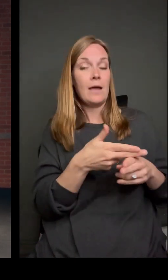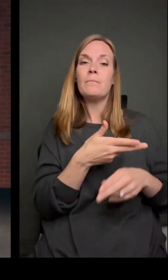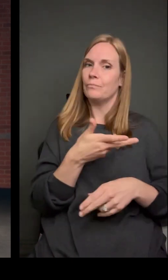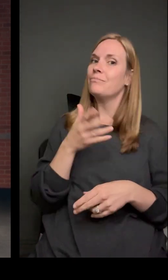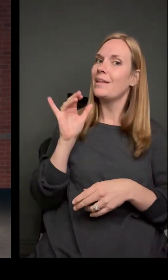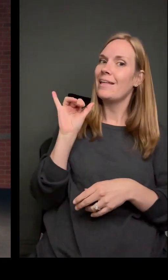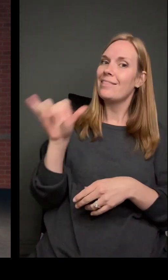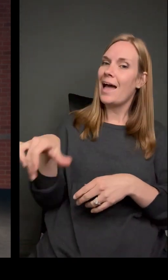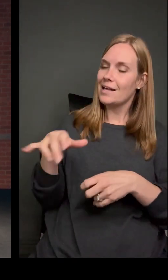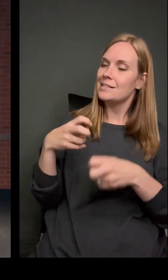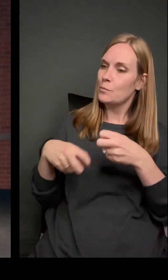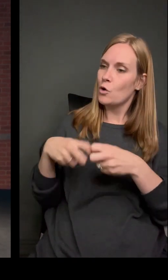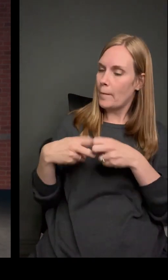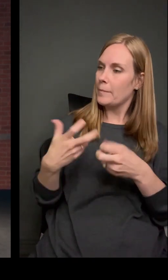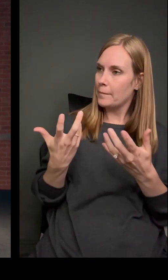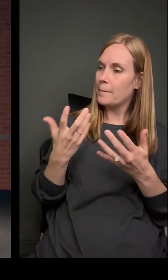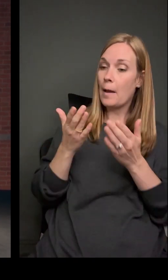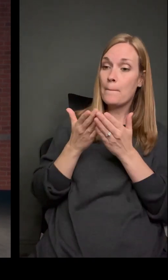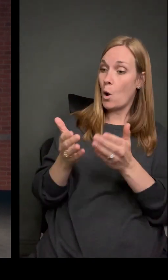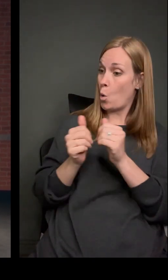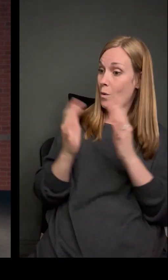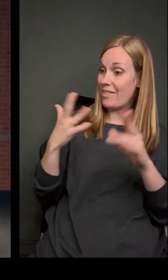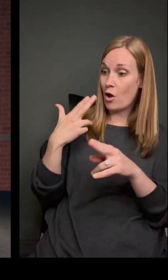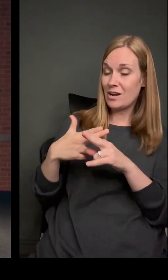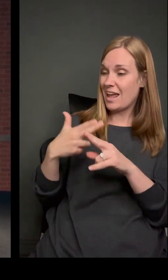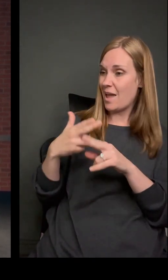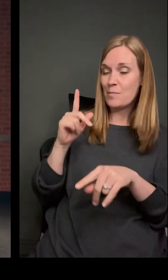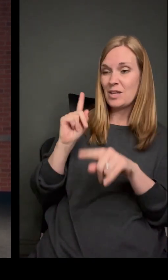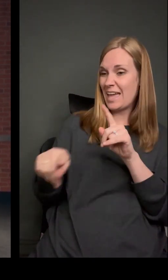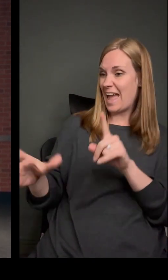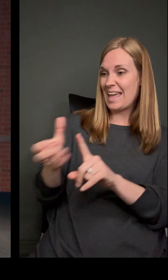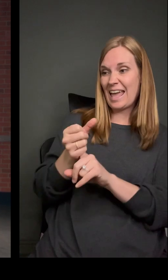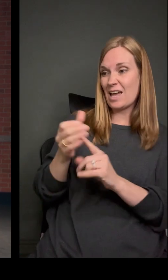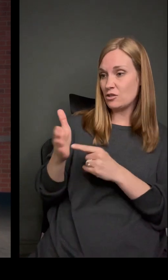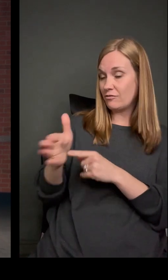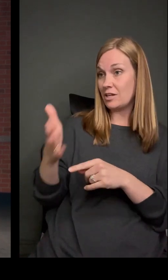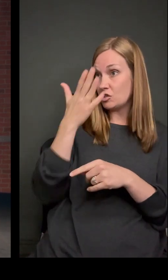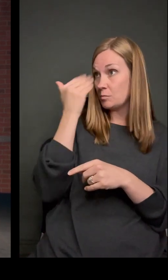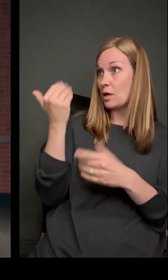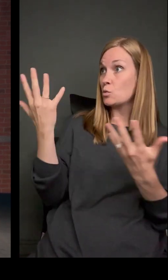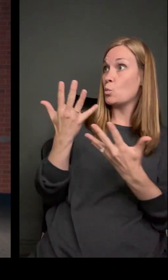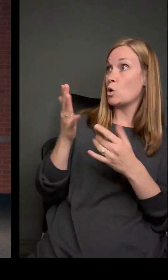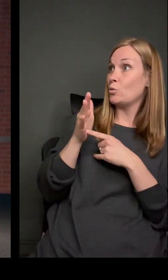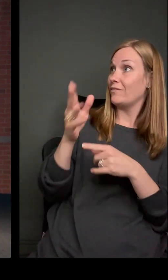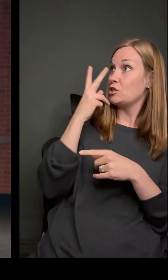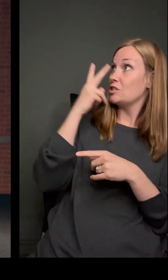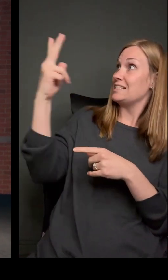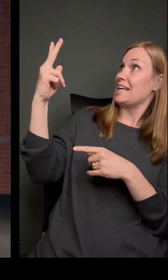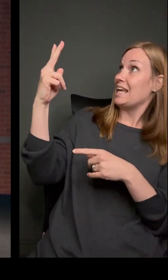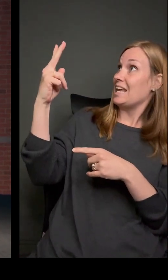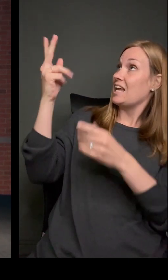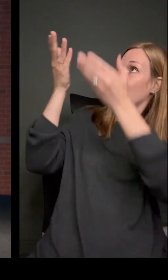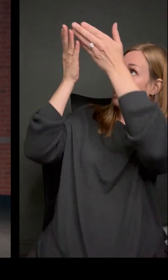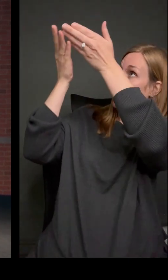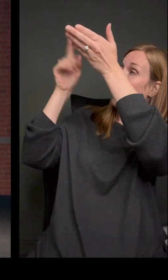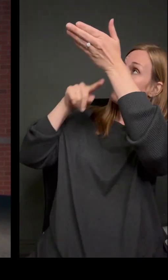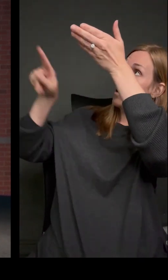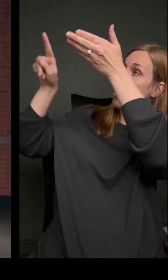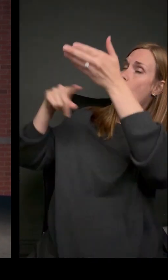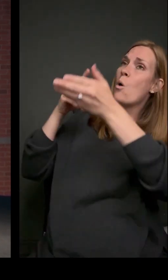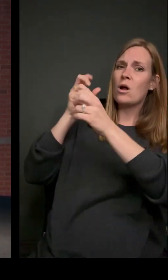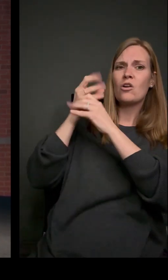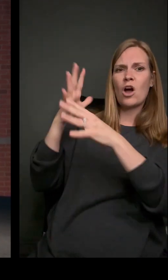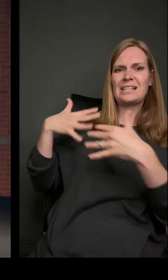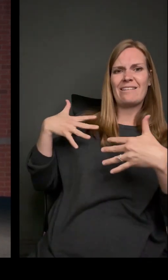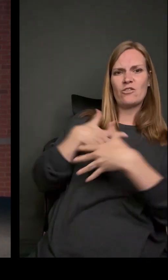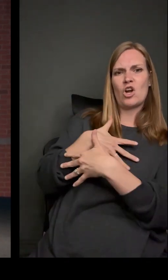problem, Taro-san, said the old fisherman. A boat without a name will never catch any fish, because what do the fish see when they look up through the water? They see a fishing boat. That frightens them